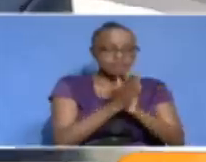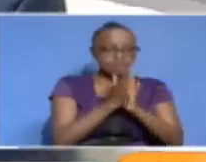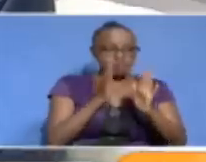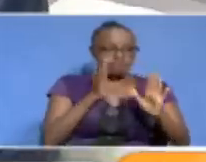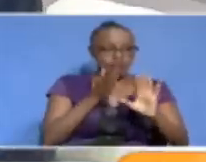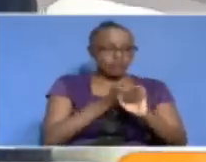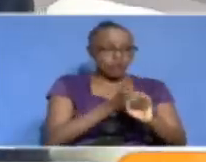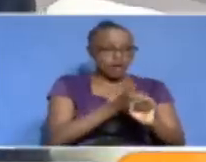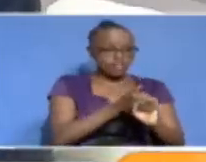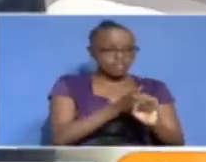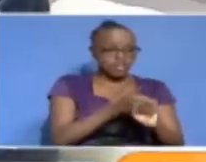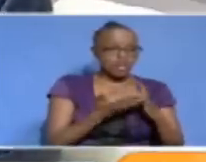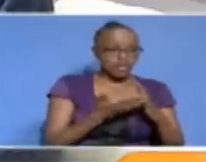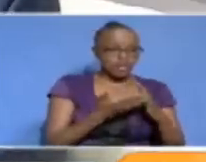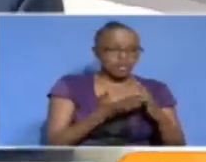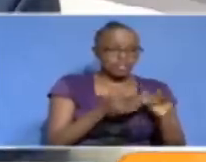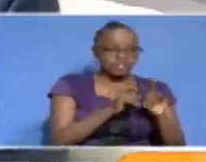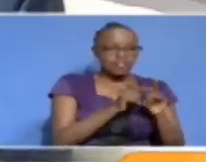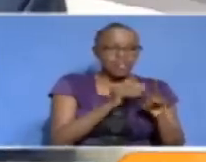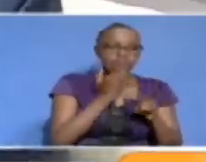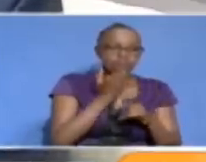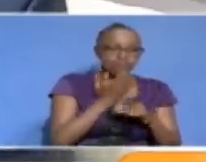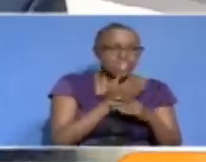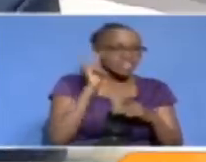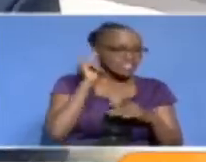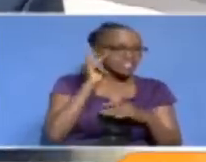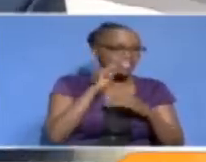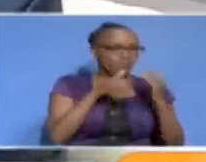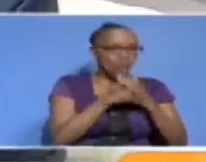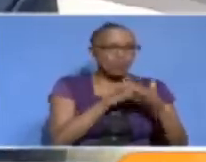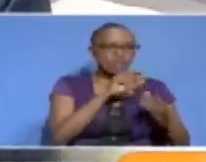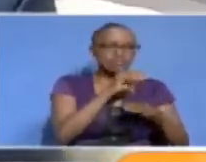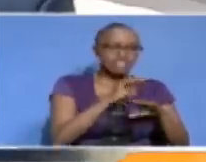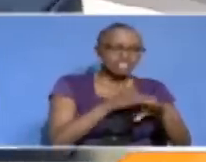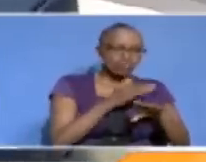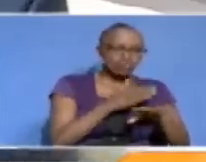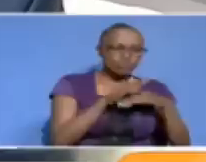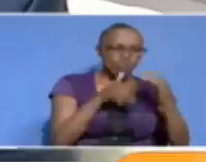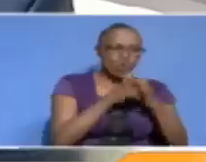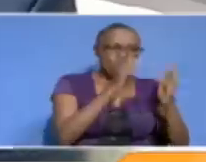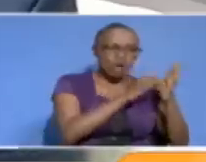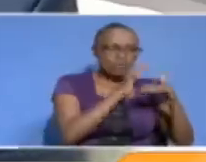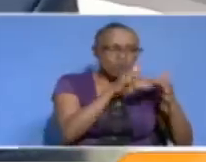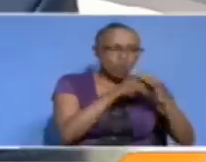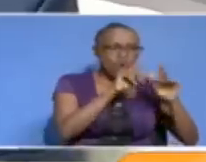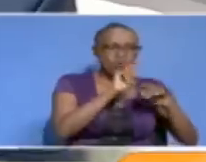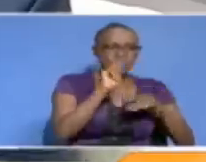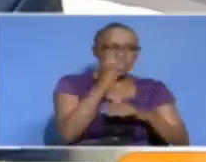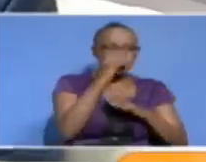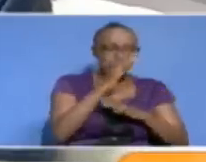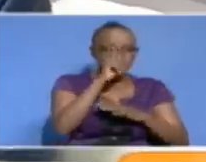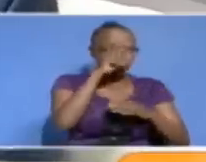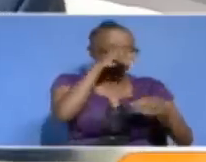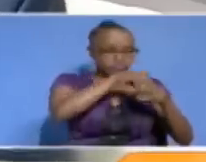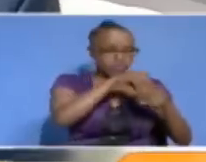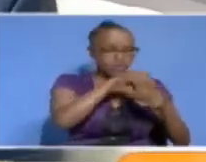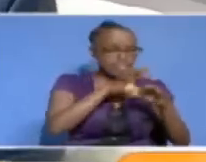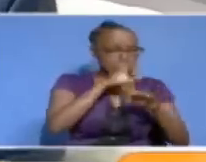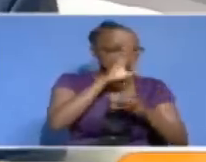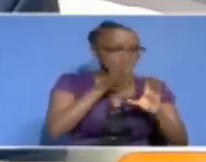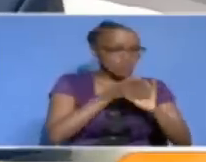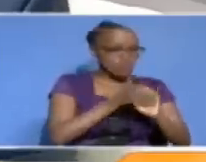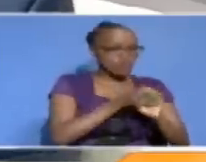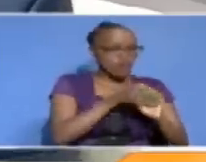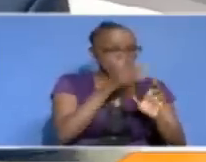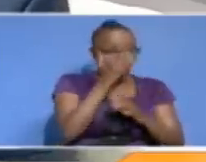handshake. We accommodate Luyas, Kisis, Luos, Kikuyus, Kambas. Everybody, all Kenyans must be accommodated in that spirit of handshake